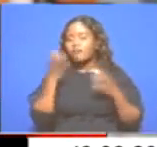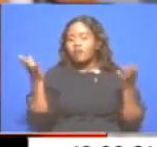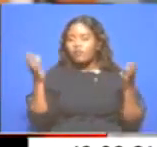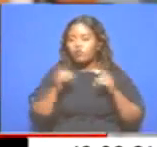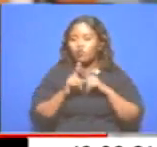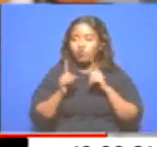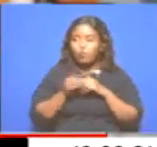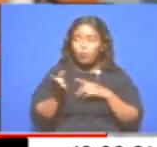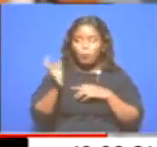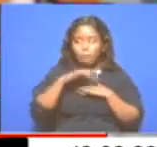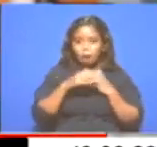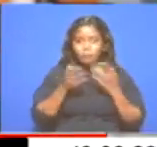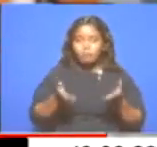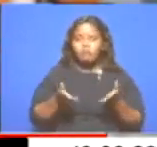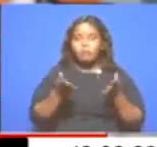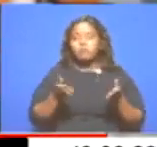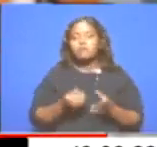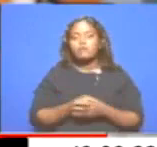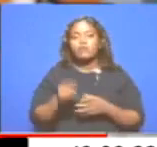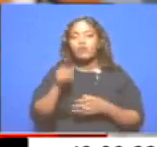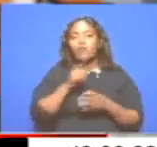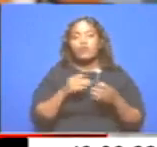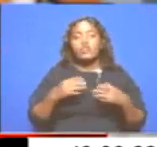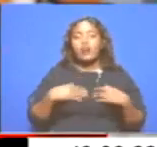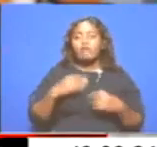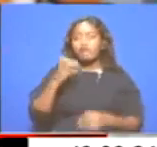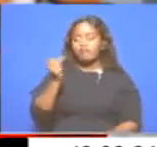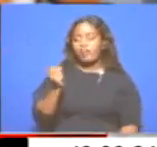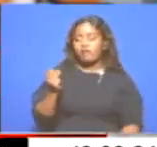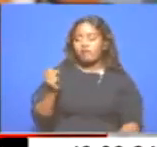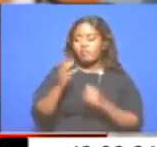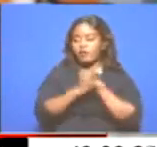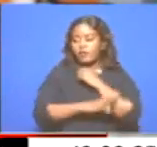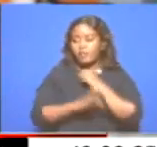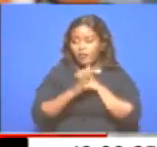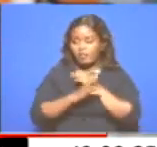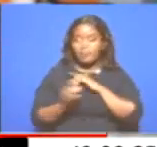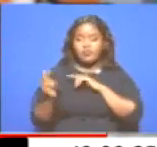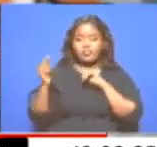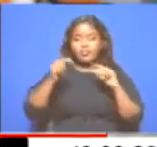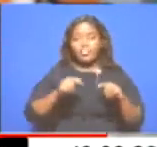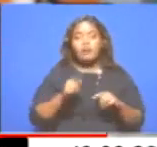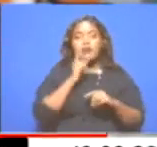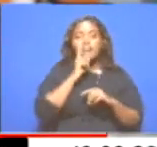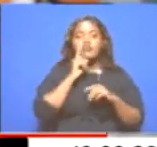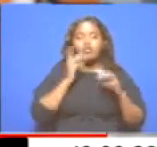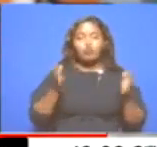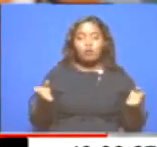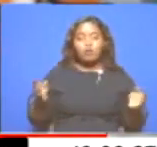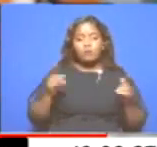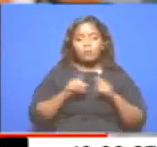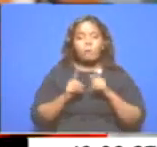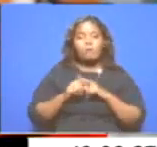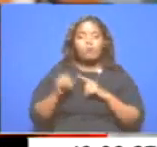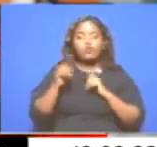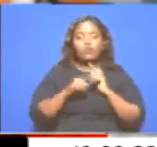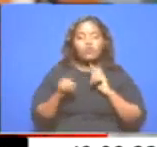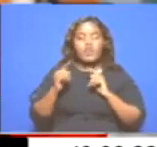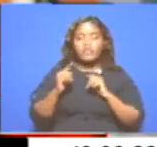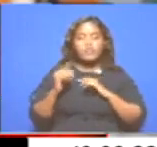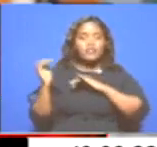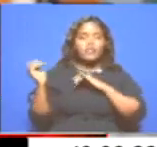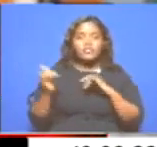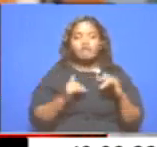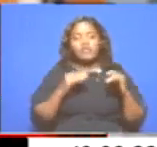have five GCC countries coming tomorrow at the business forum. And so we'll be looking at inviting them to invest in the different